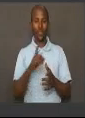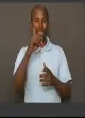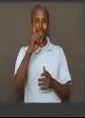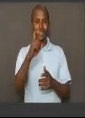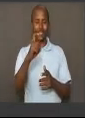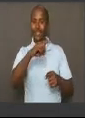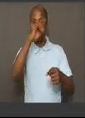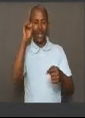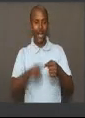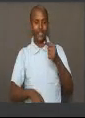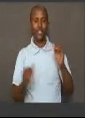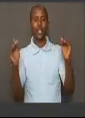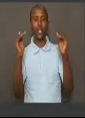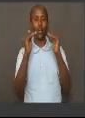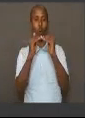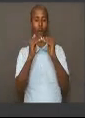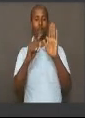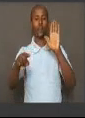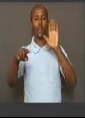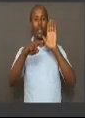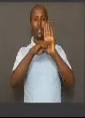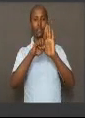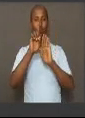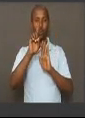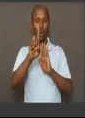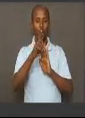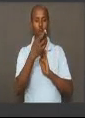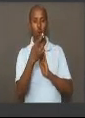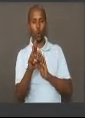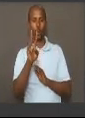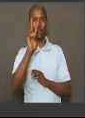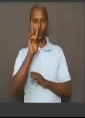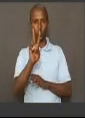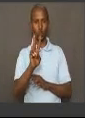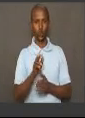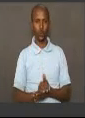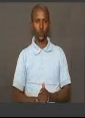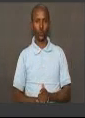x cannot equal -1 or 2.